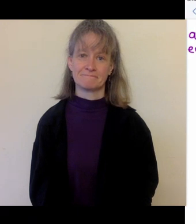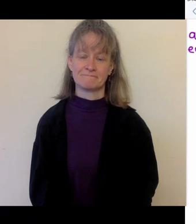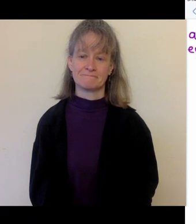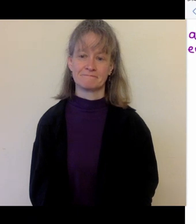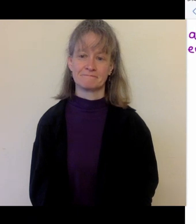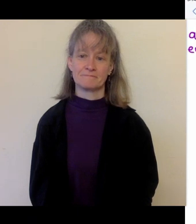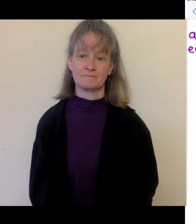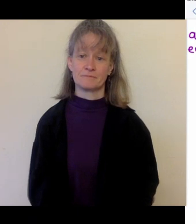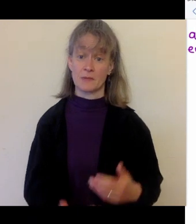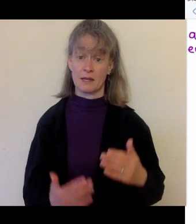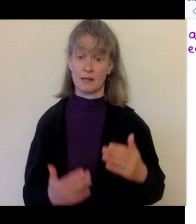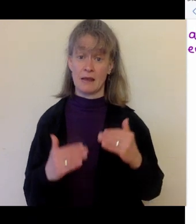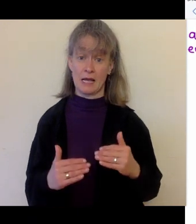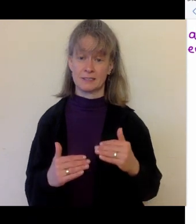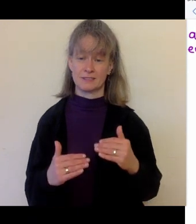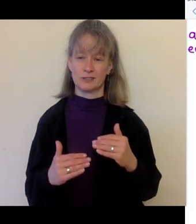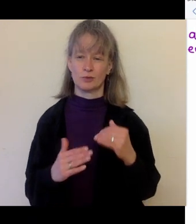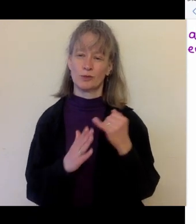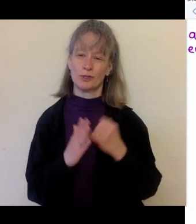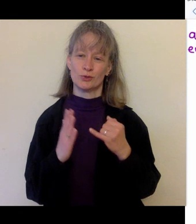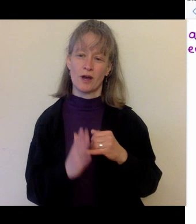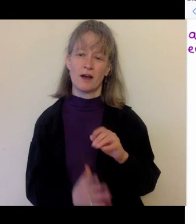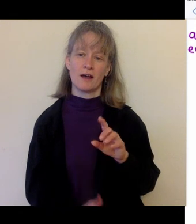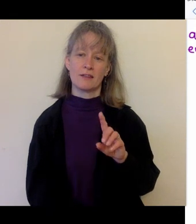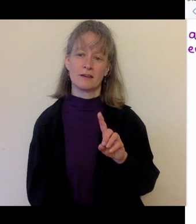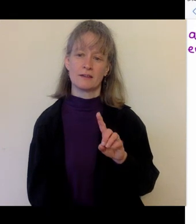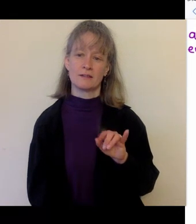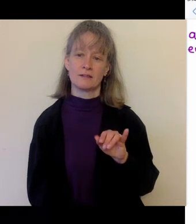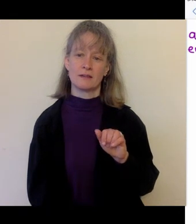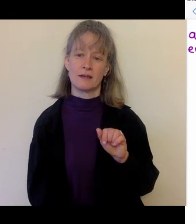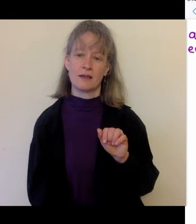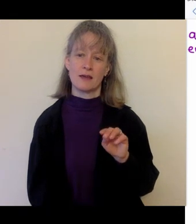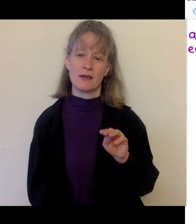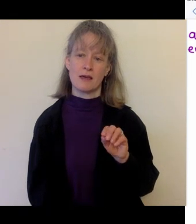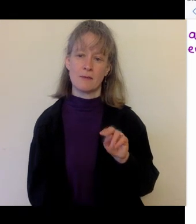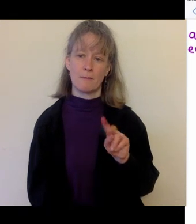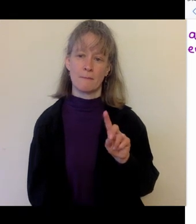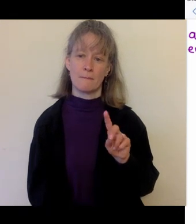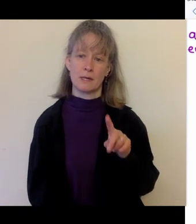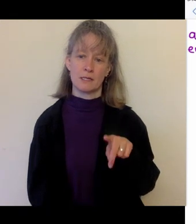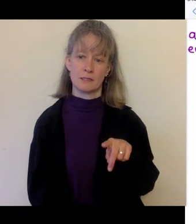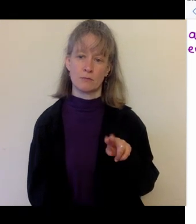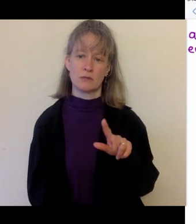Next, we need to draw our diamond puzzle on the right side.